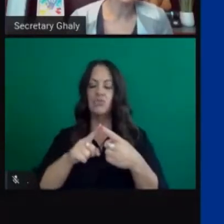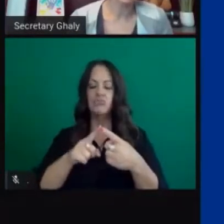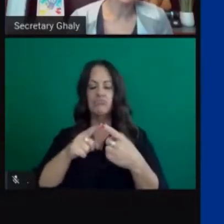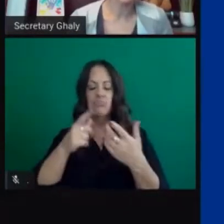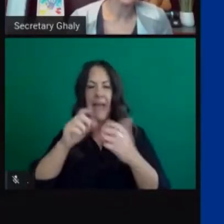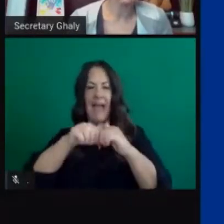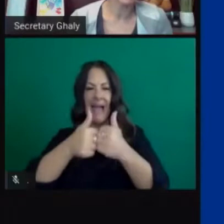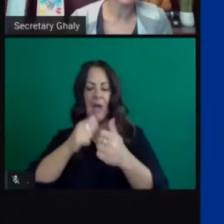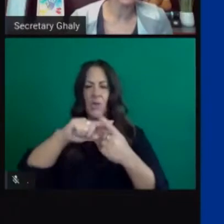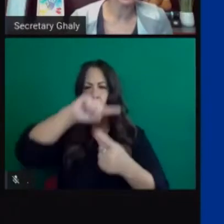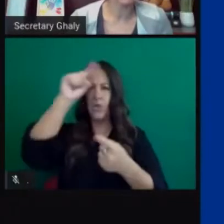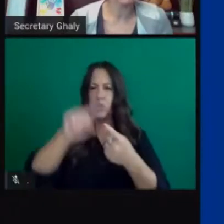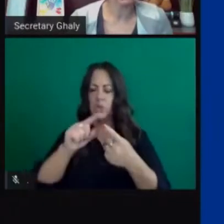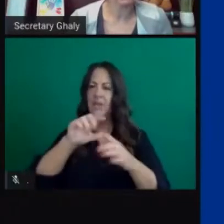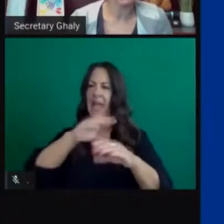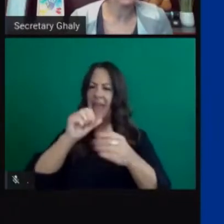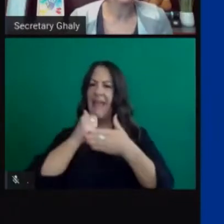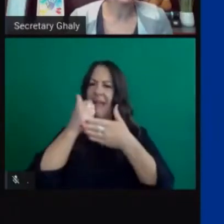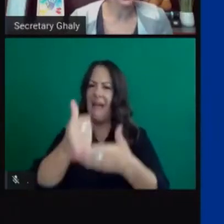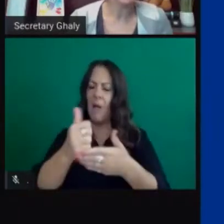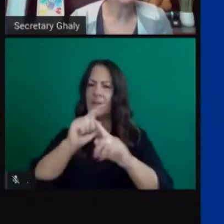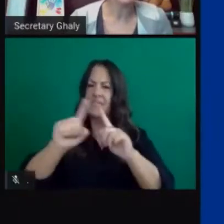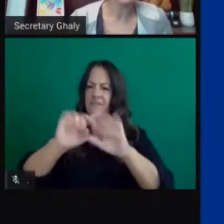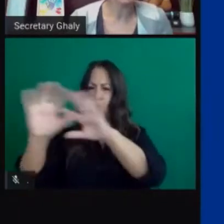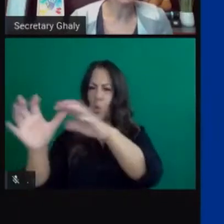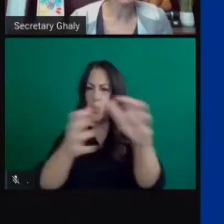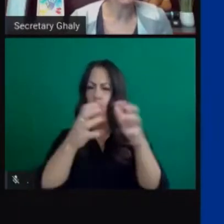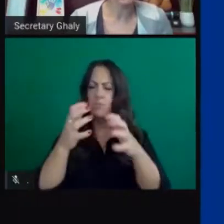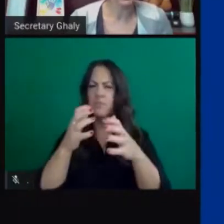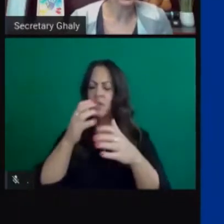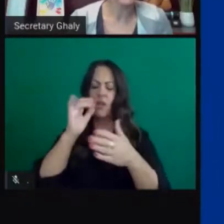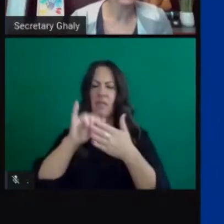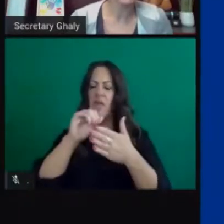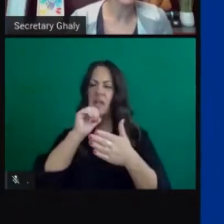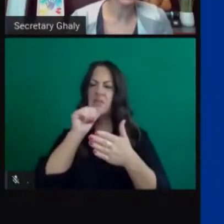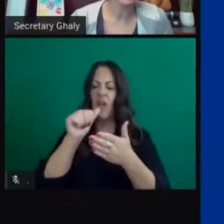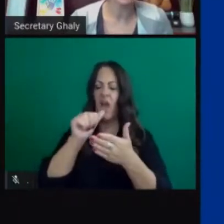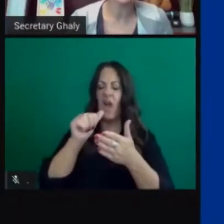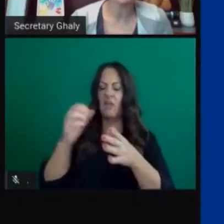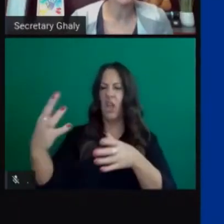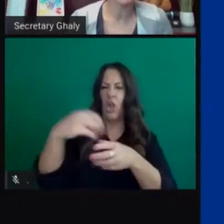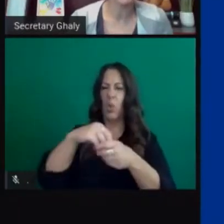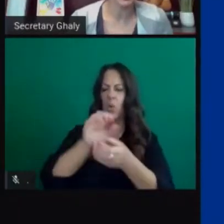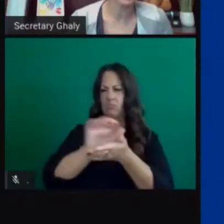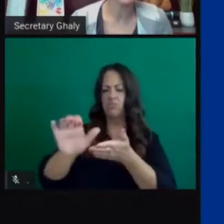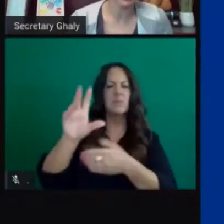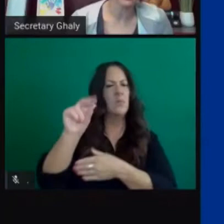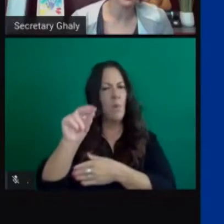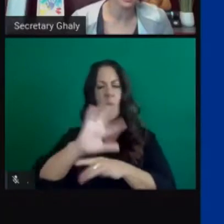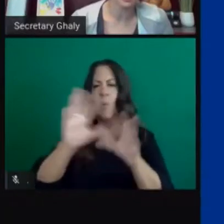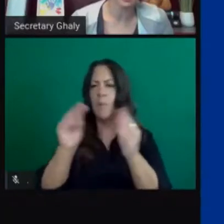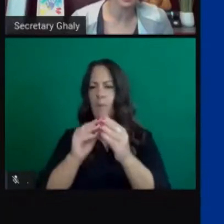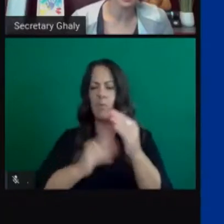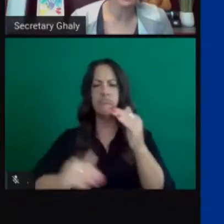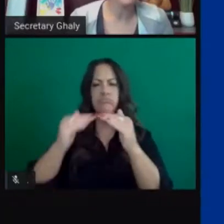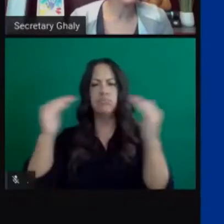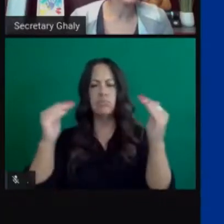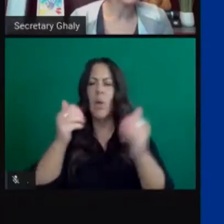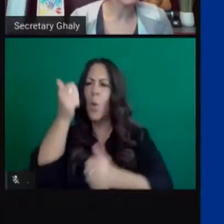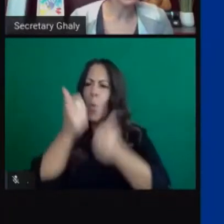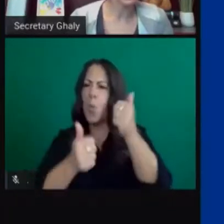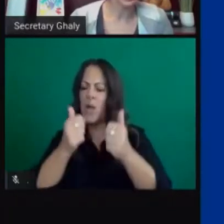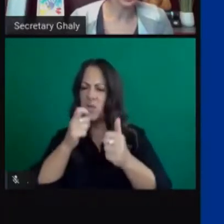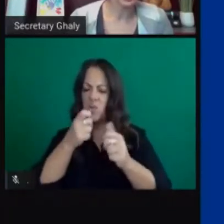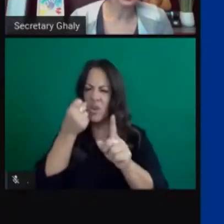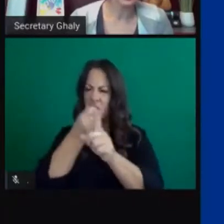disease transmission and really address this pandemic head on. We have to prioritize our interventions to the communities where we're seeing the most disease. So